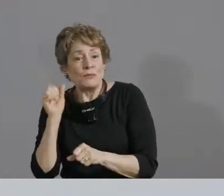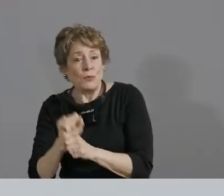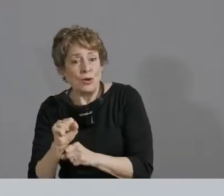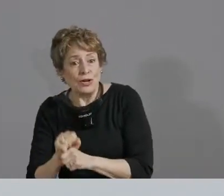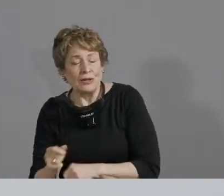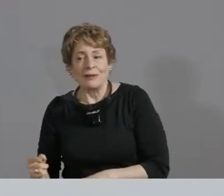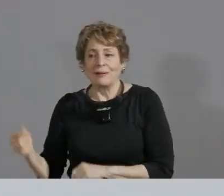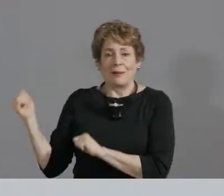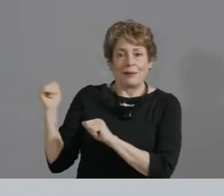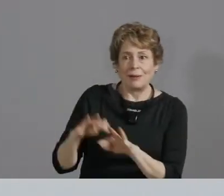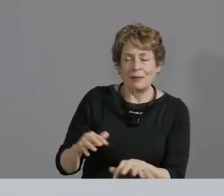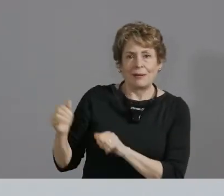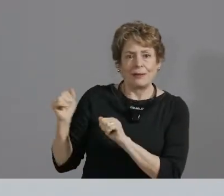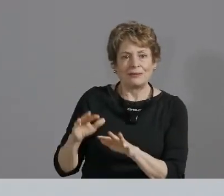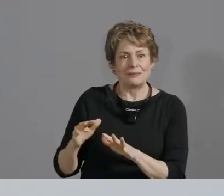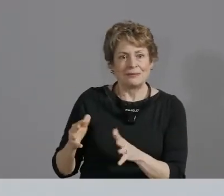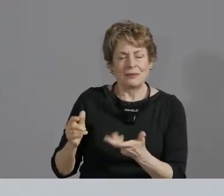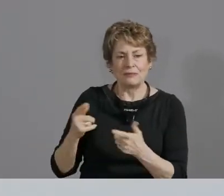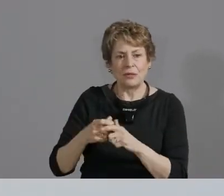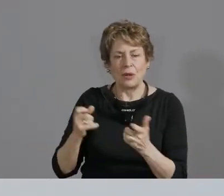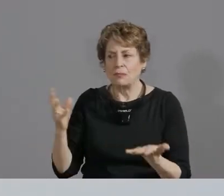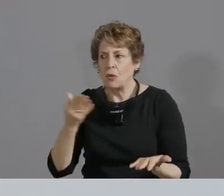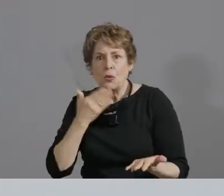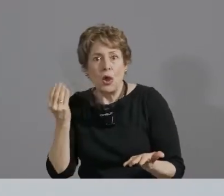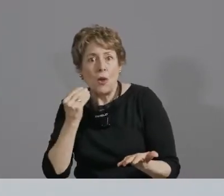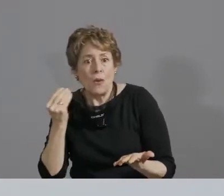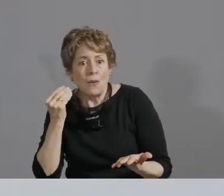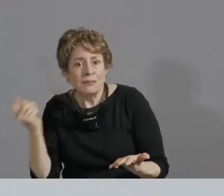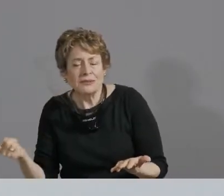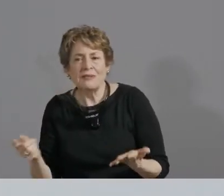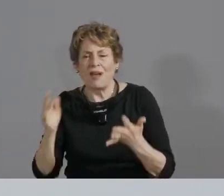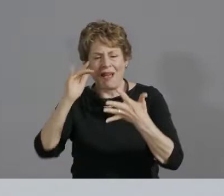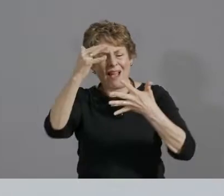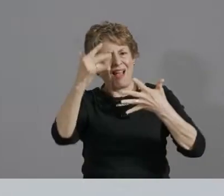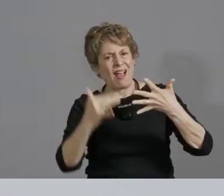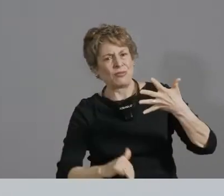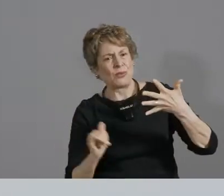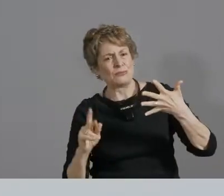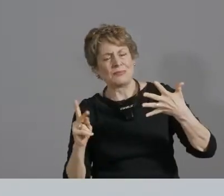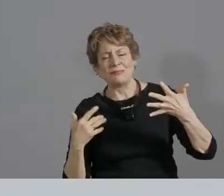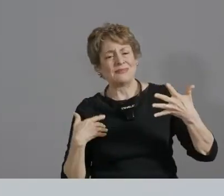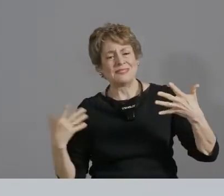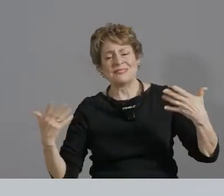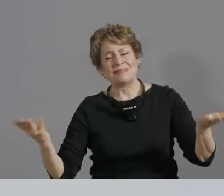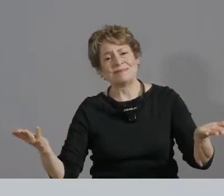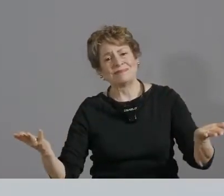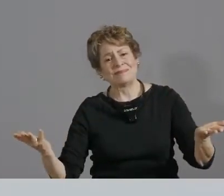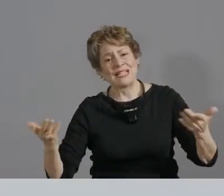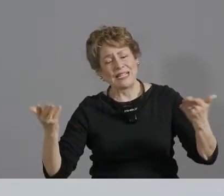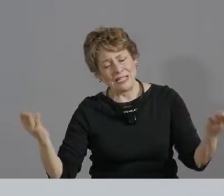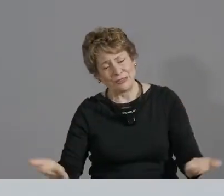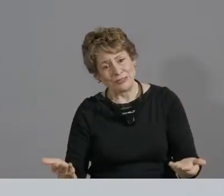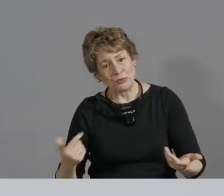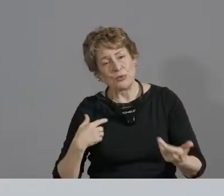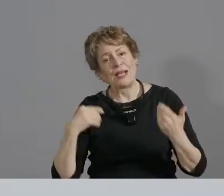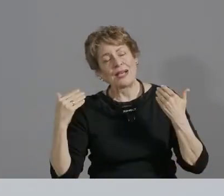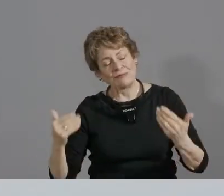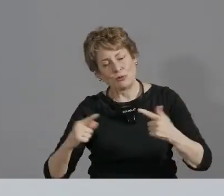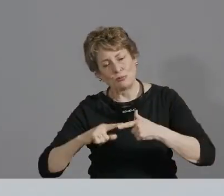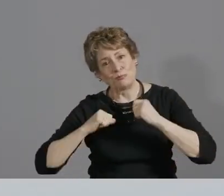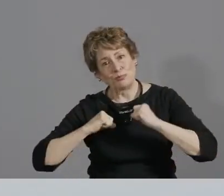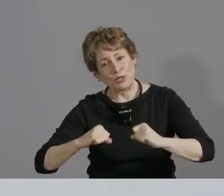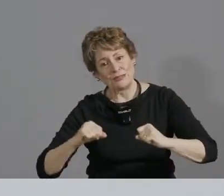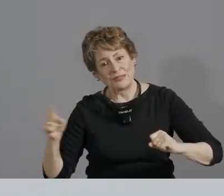who are experiencing homelessness. We want to make sure that they are protected, and that if we can avoid having people